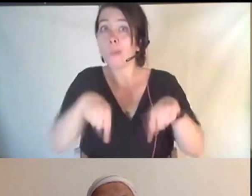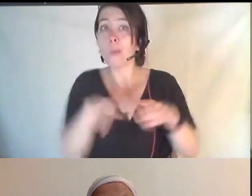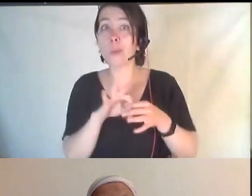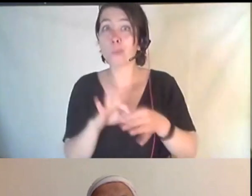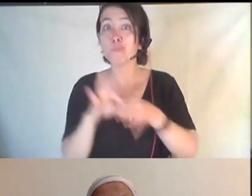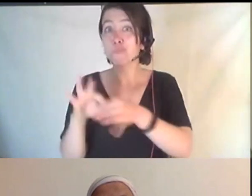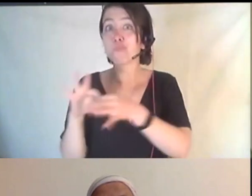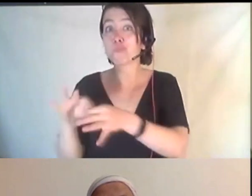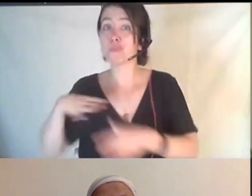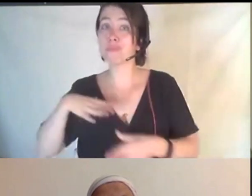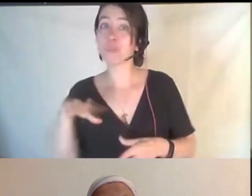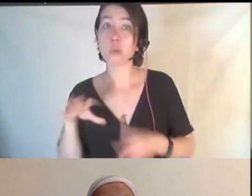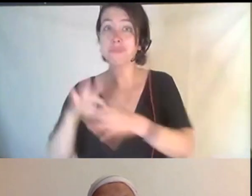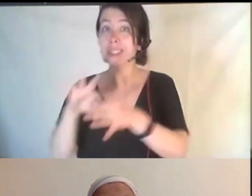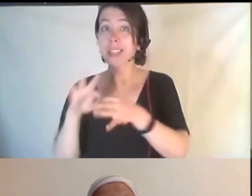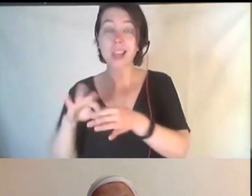in